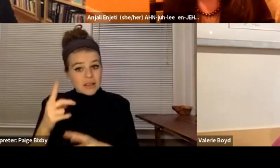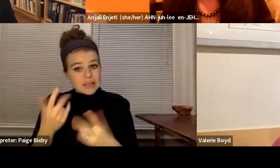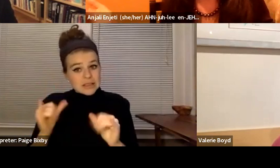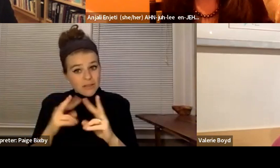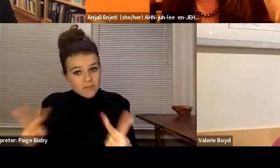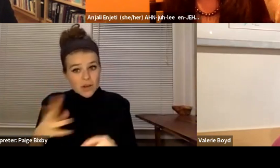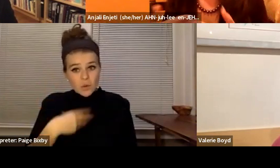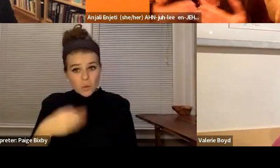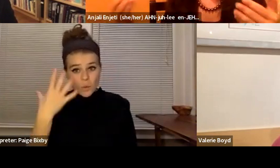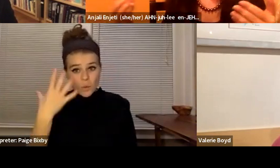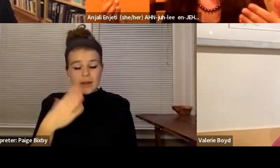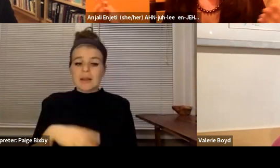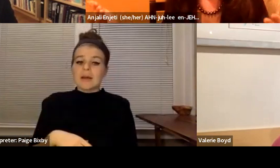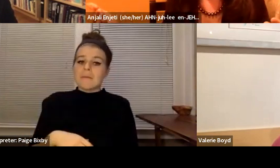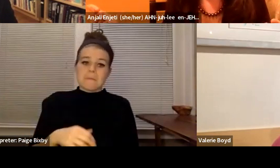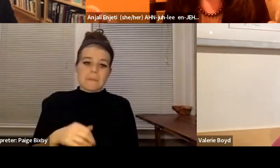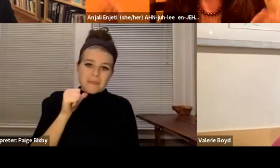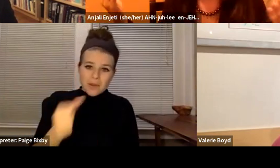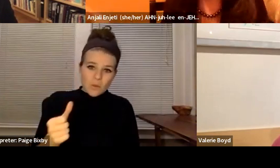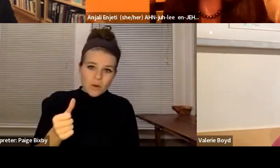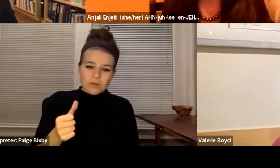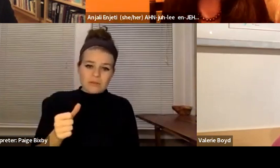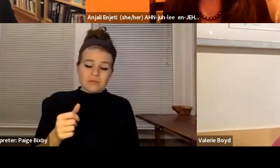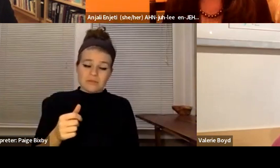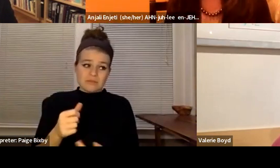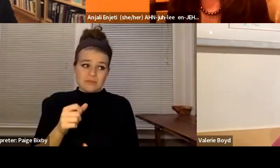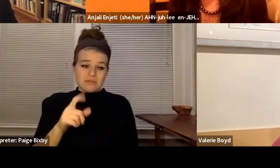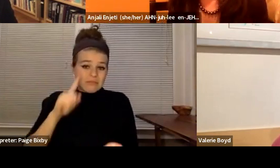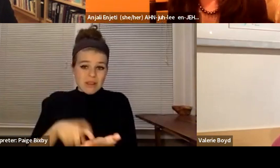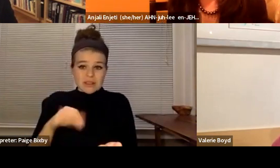to otherwise see or is not going to otherwise acknowledge.